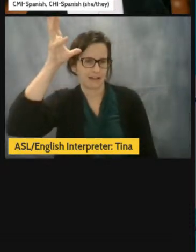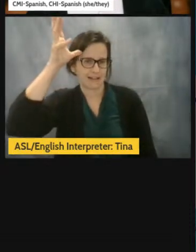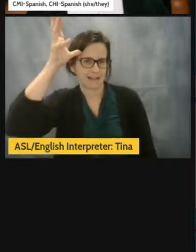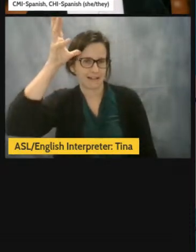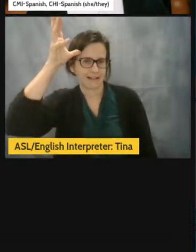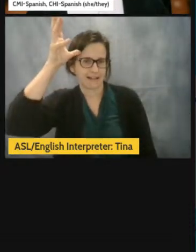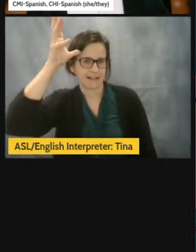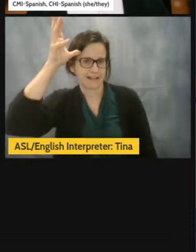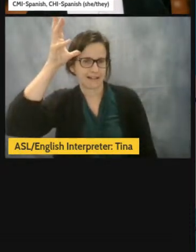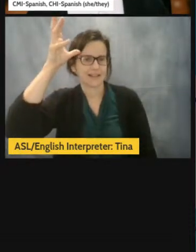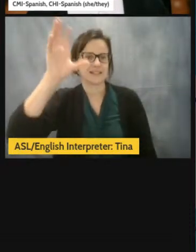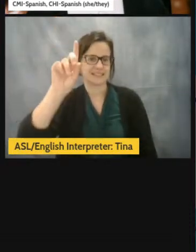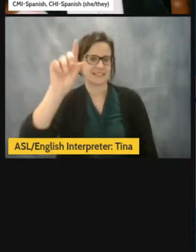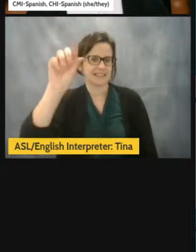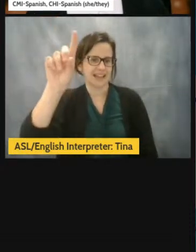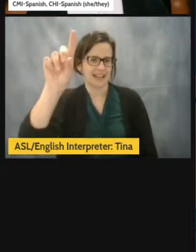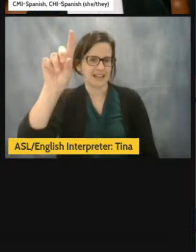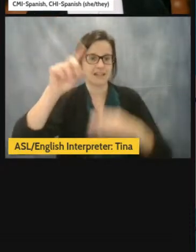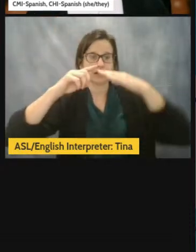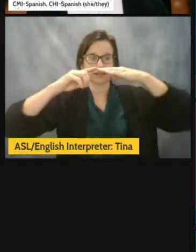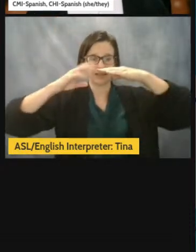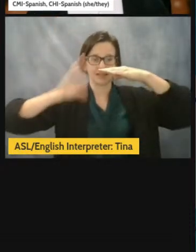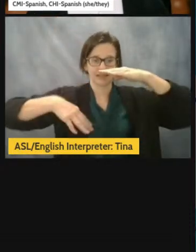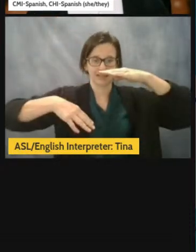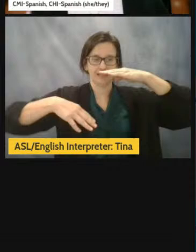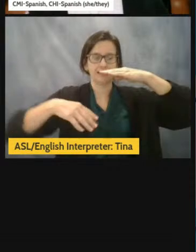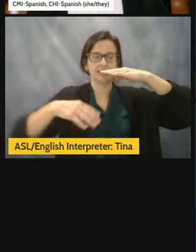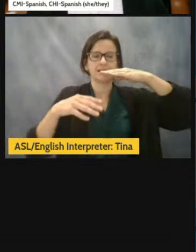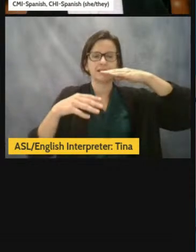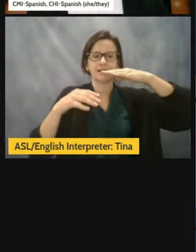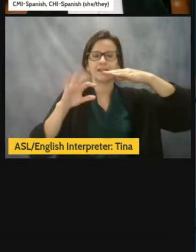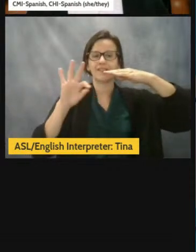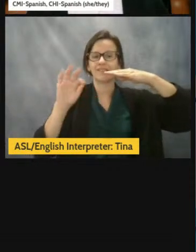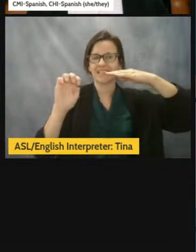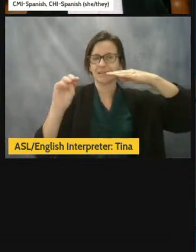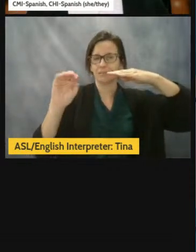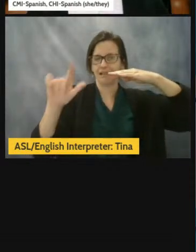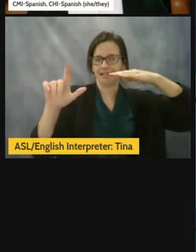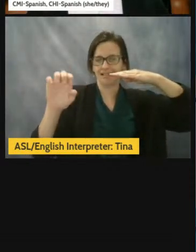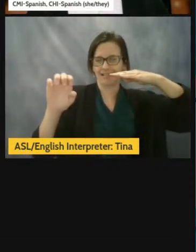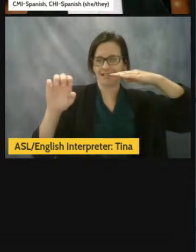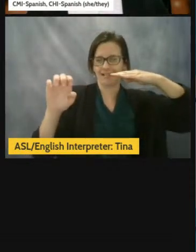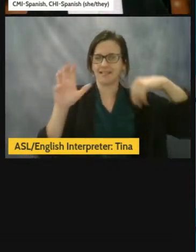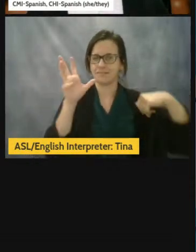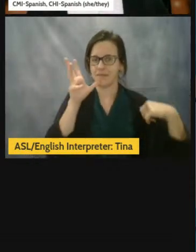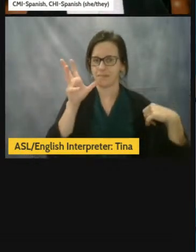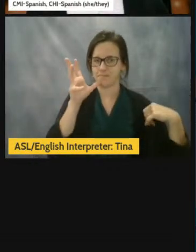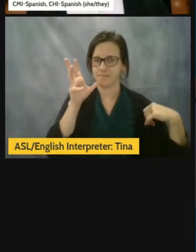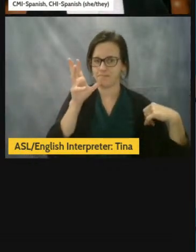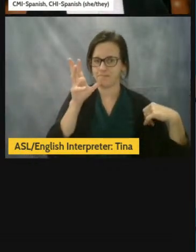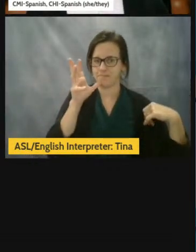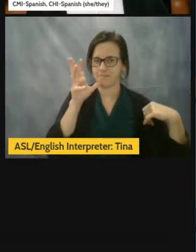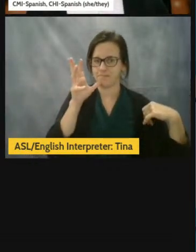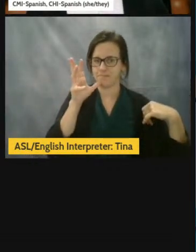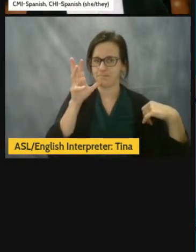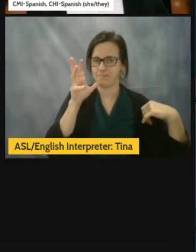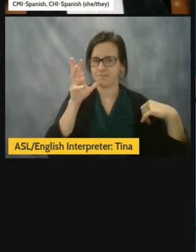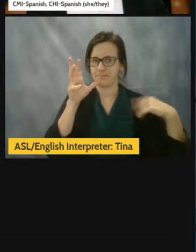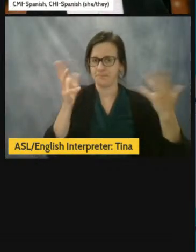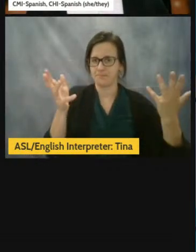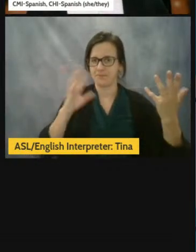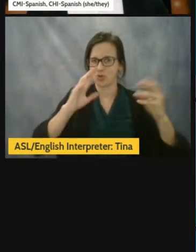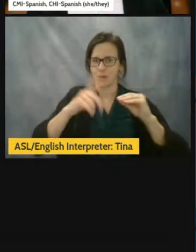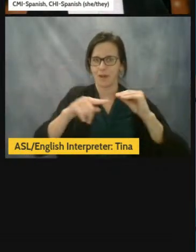dad. Signing on the lower half of the face means female parent, mom. So to speak